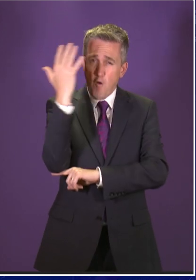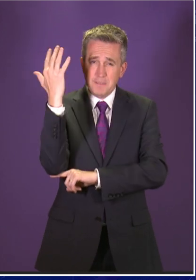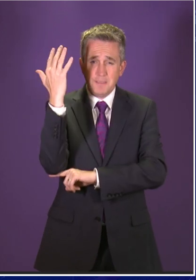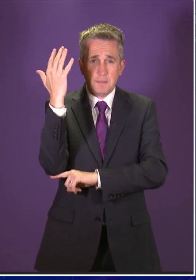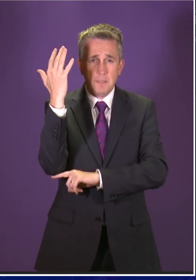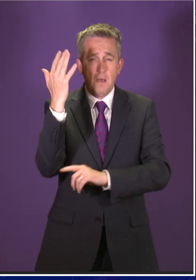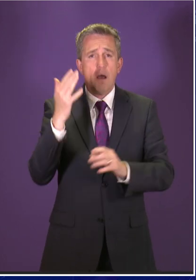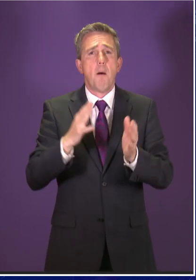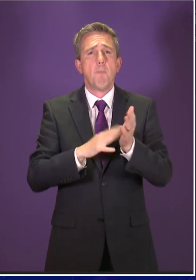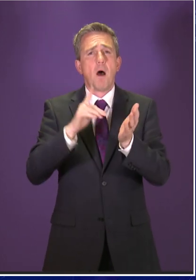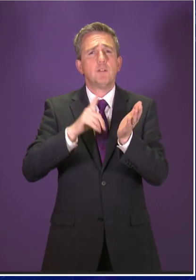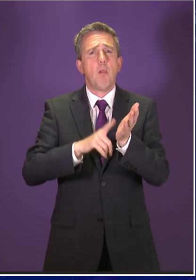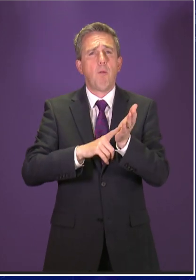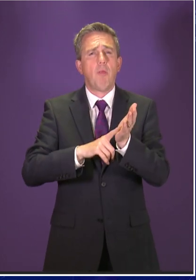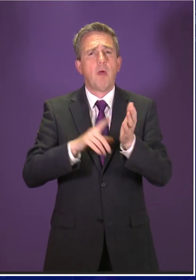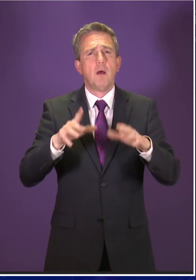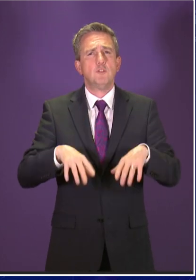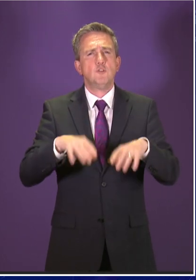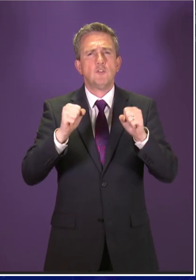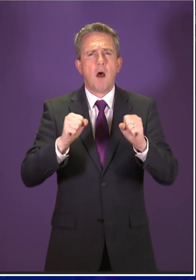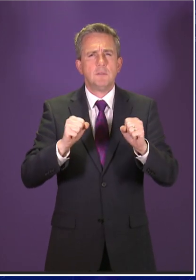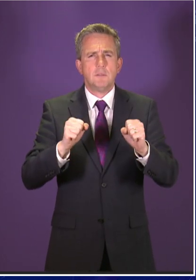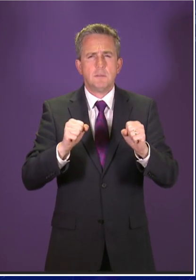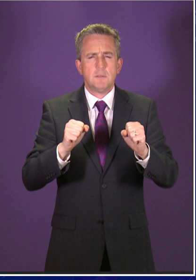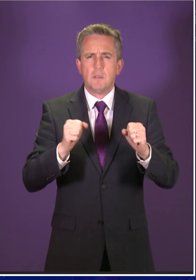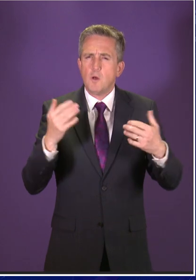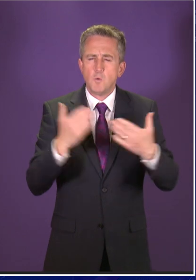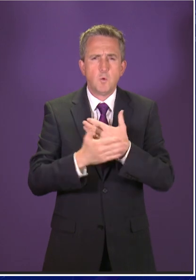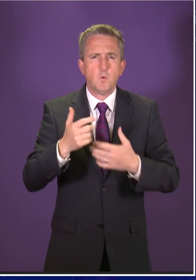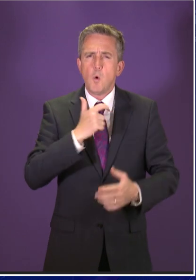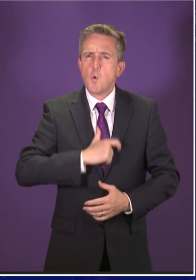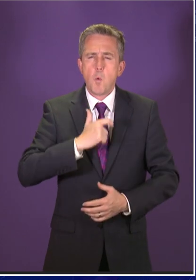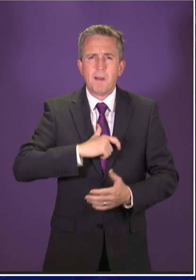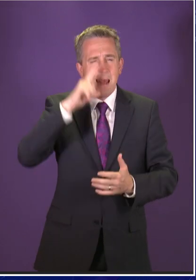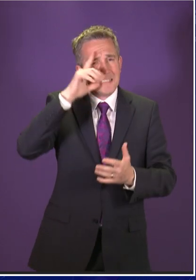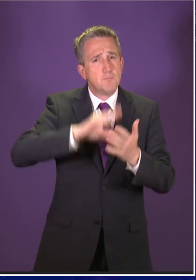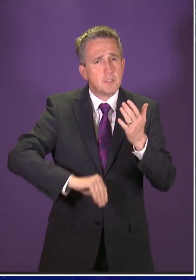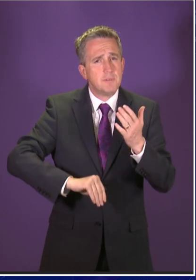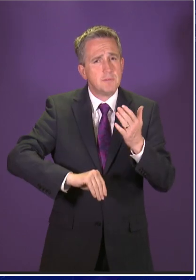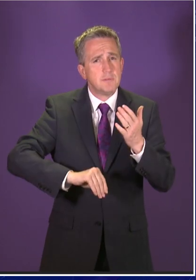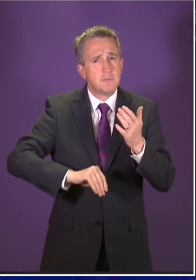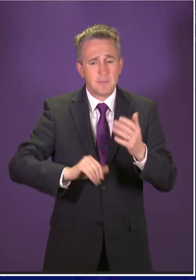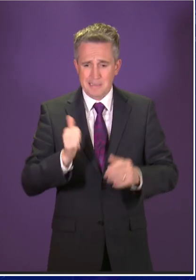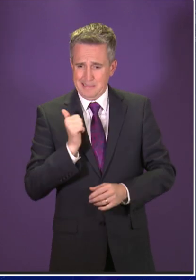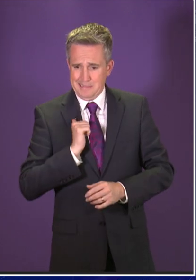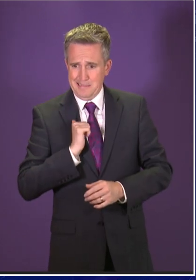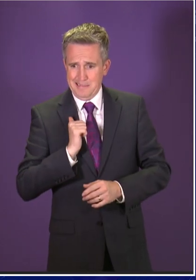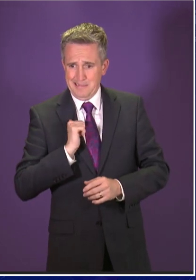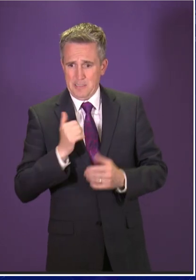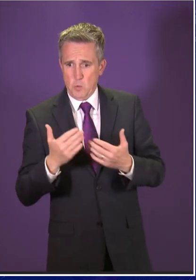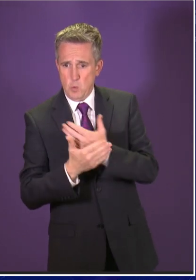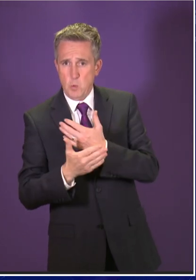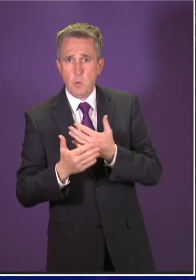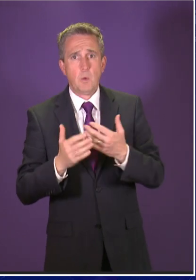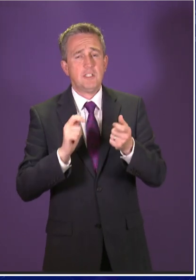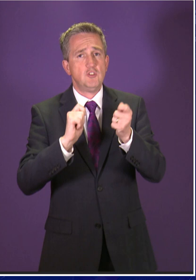marked the start of a fundamental pivot in the human experience. And I believe we are now on the edge of another fundamental human